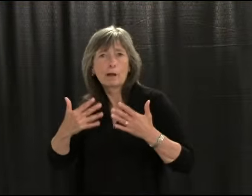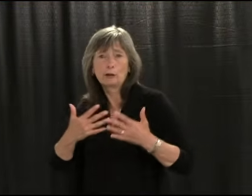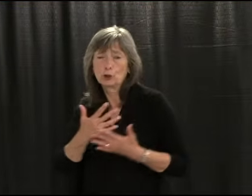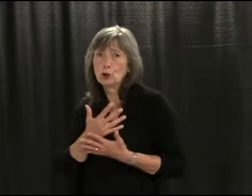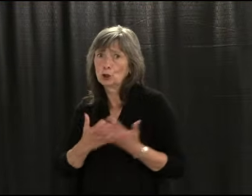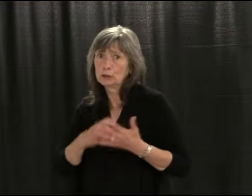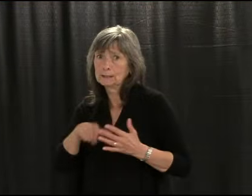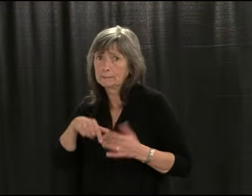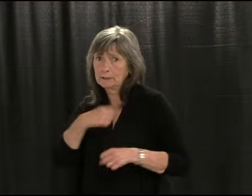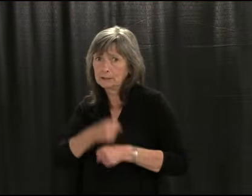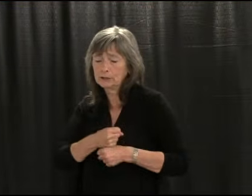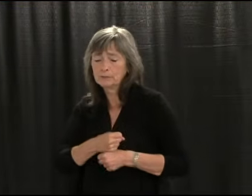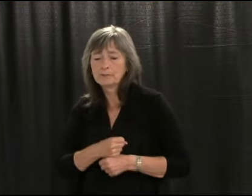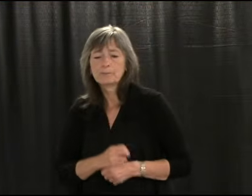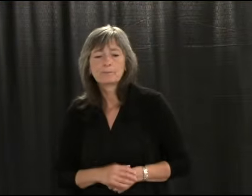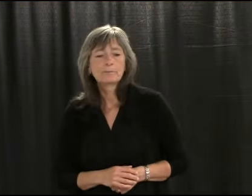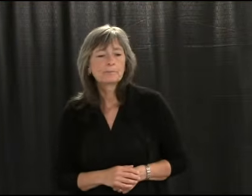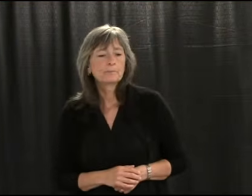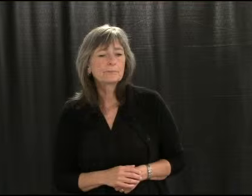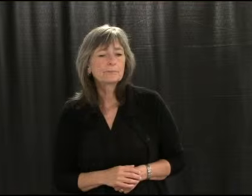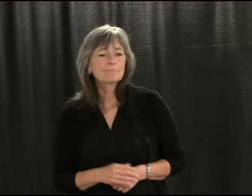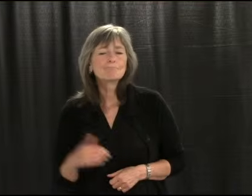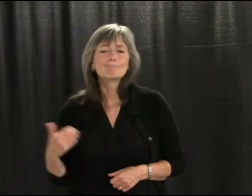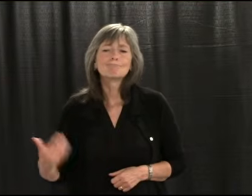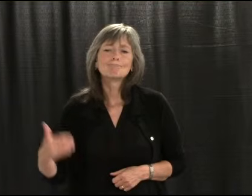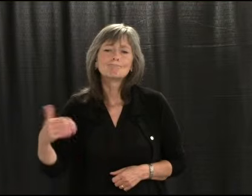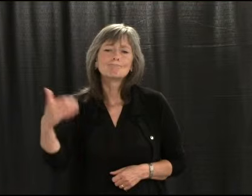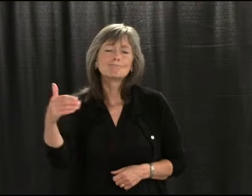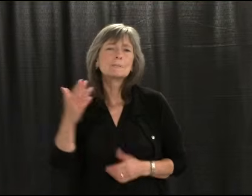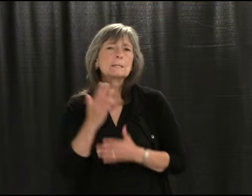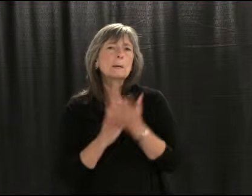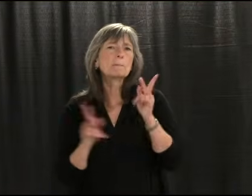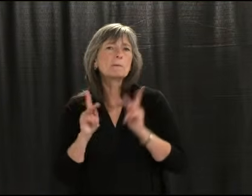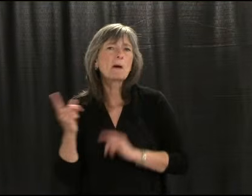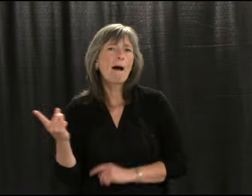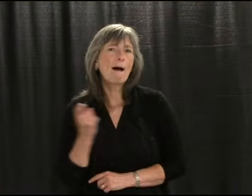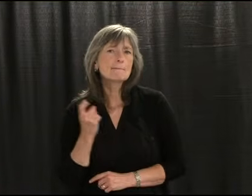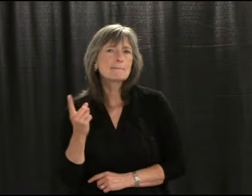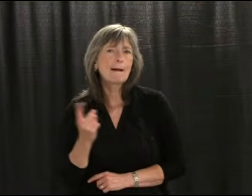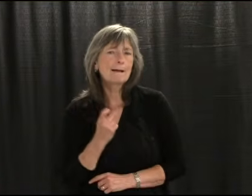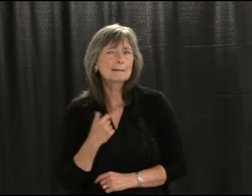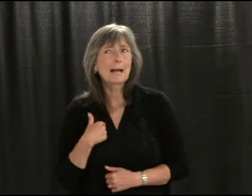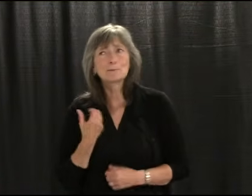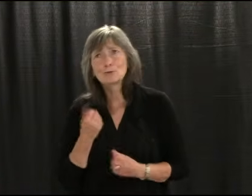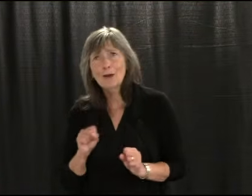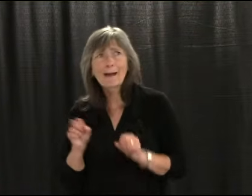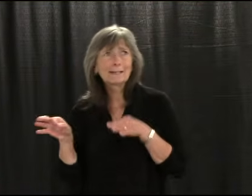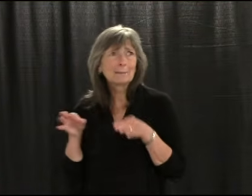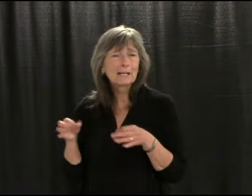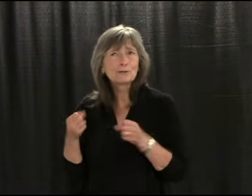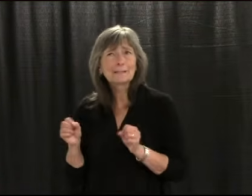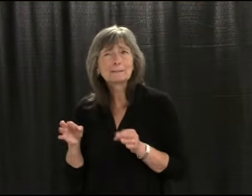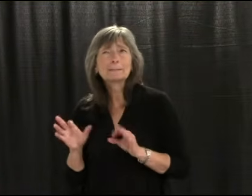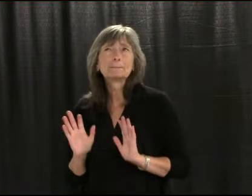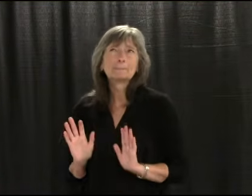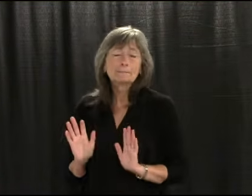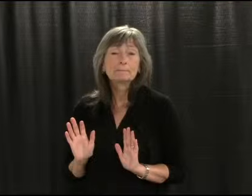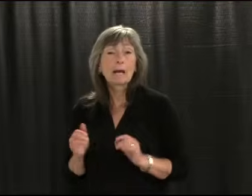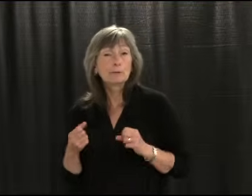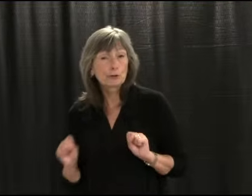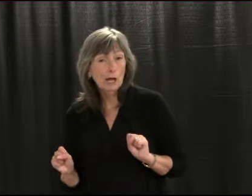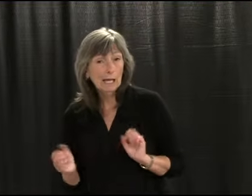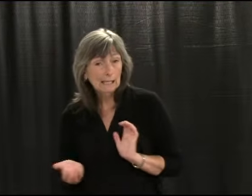early. There's a question that from time to time comes to me. We've endeavored to answer it a number of times, and I'm going